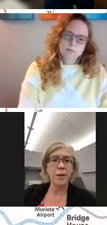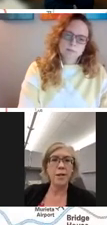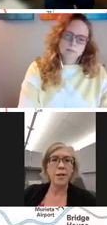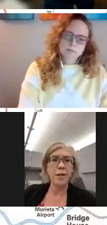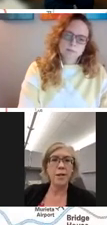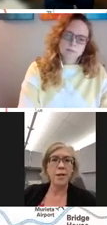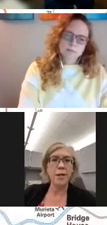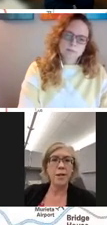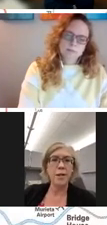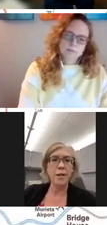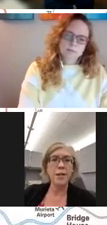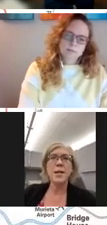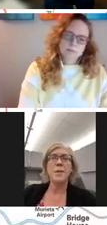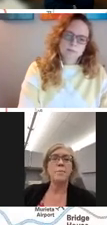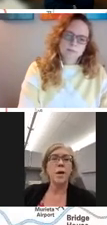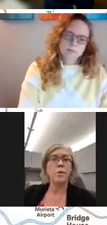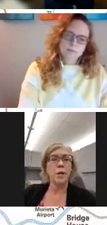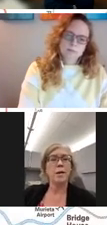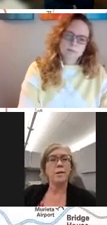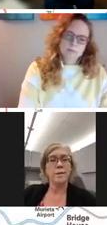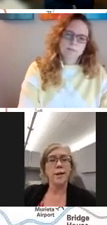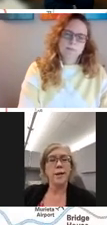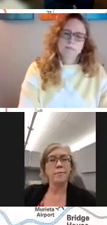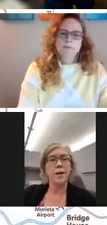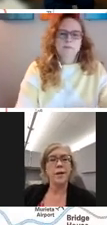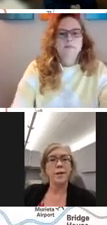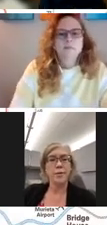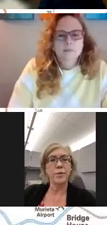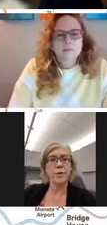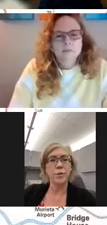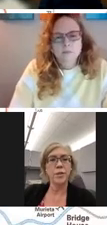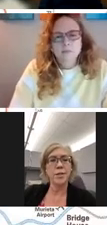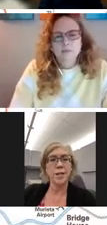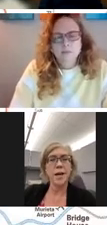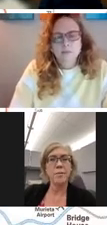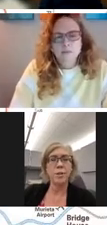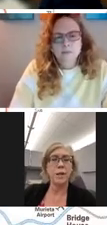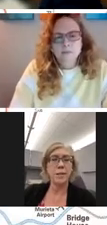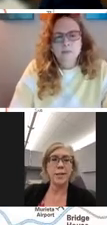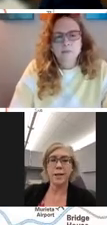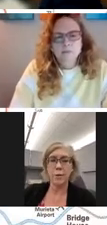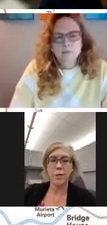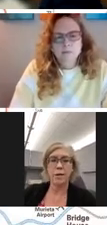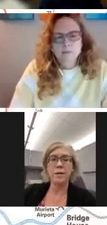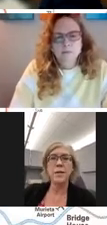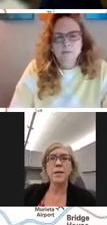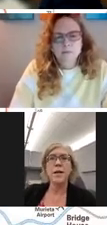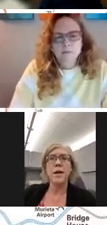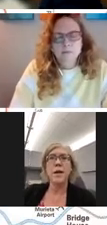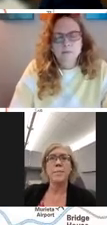waiting period. But meanwhile, we're working on finding other solutions to that, which may be staying in a